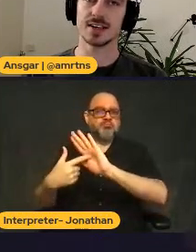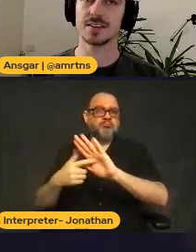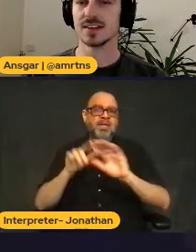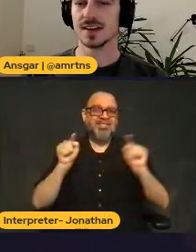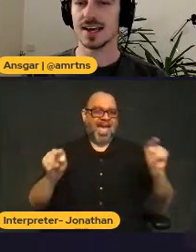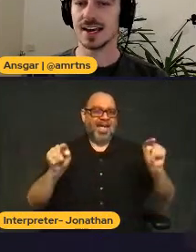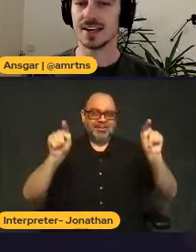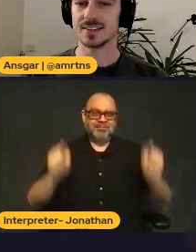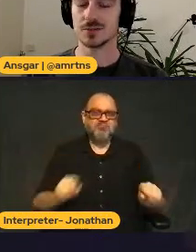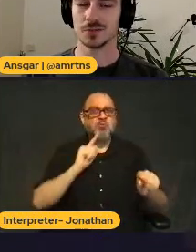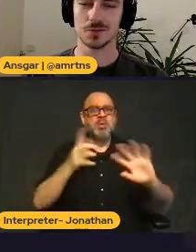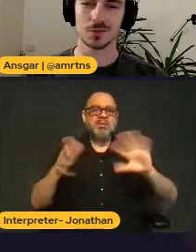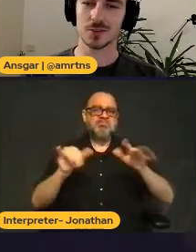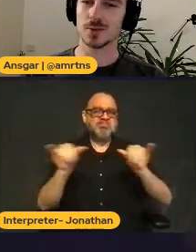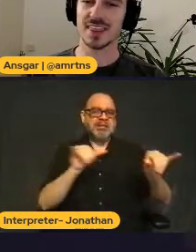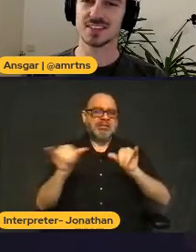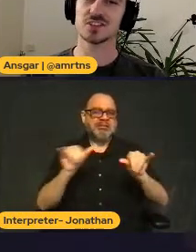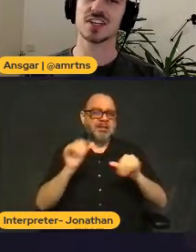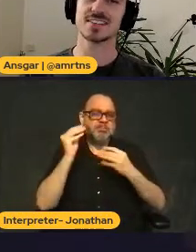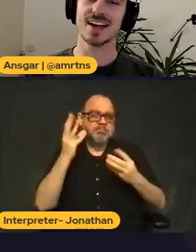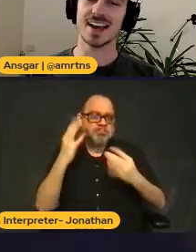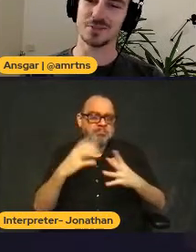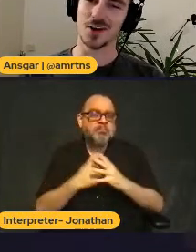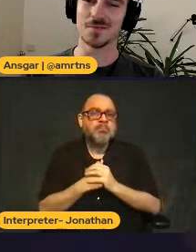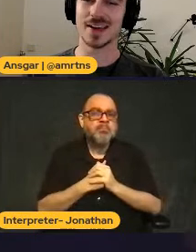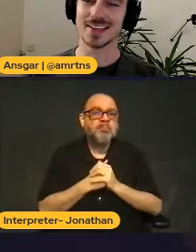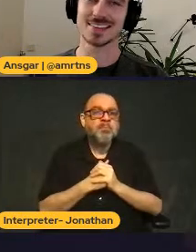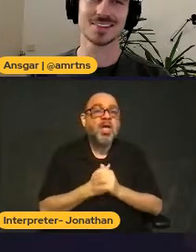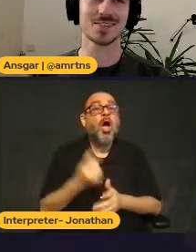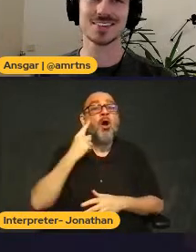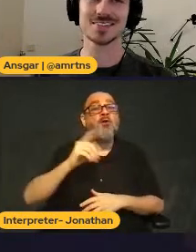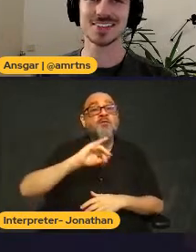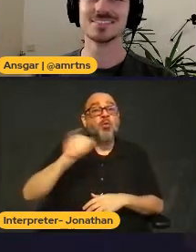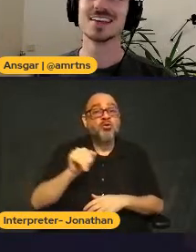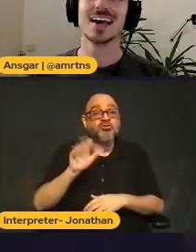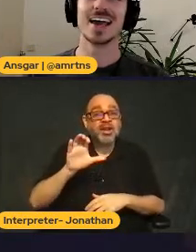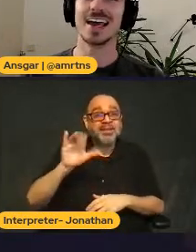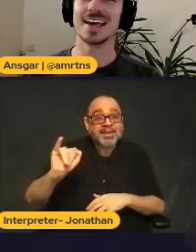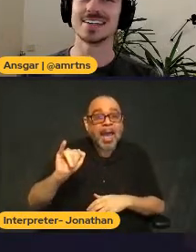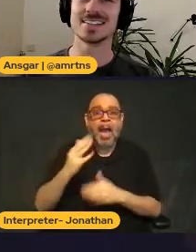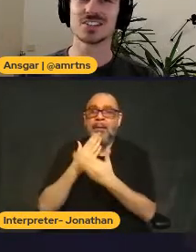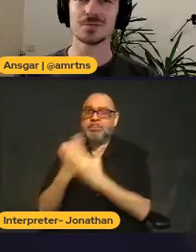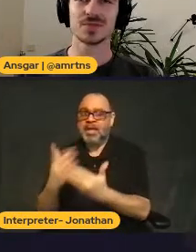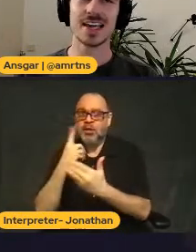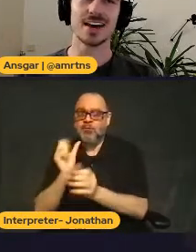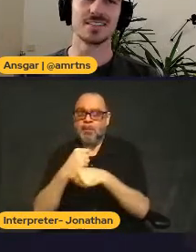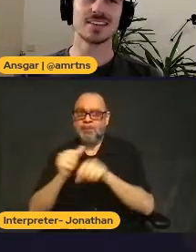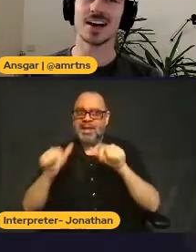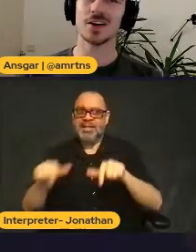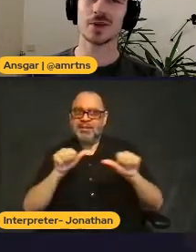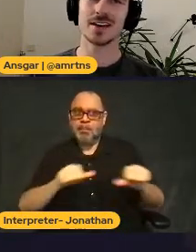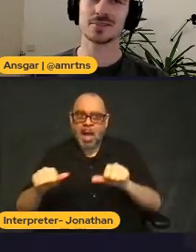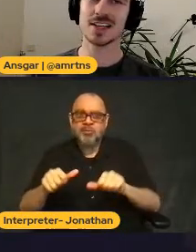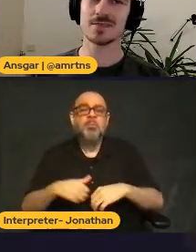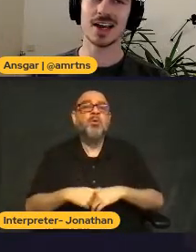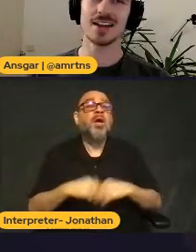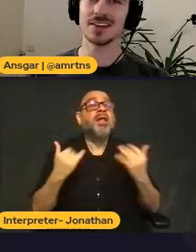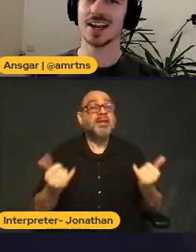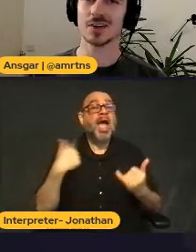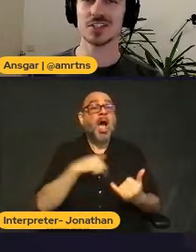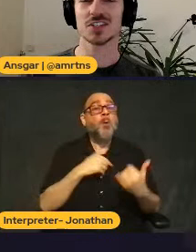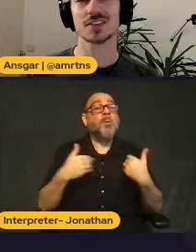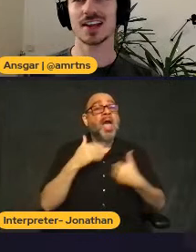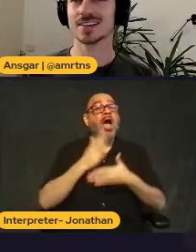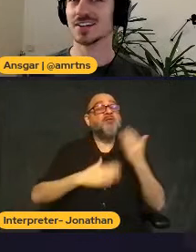thing, kind of. And once more, thanks to JSI for making this possible. And yeah, now we have some